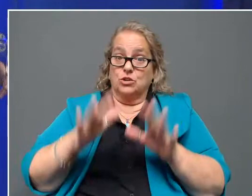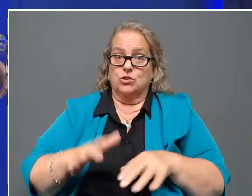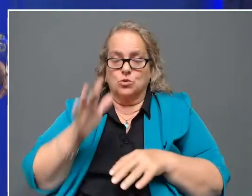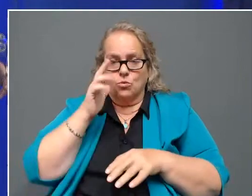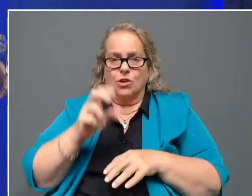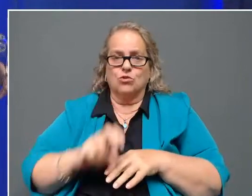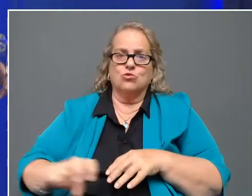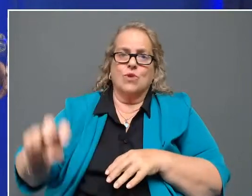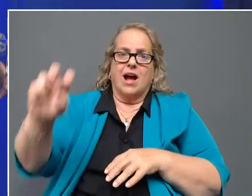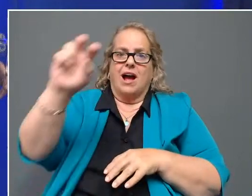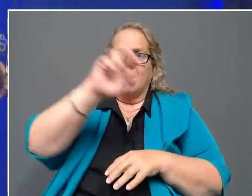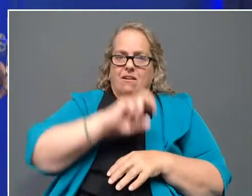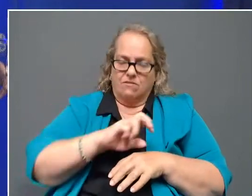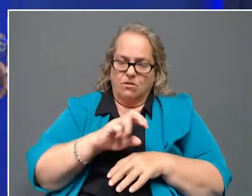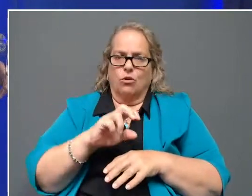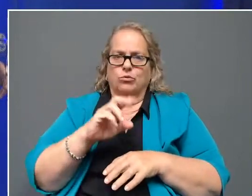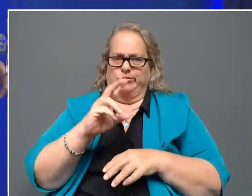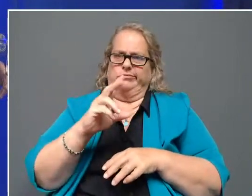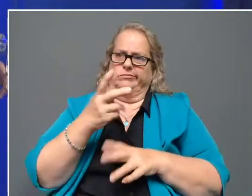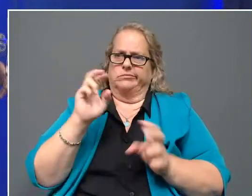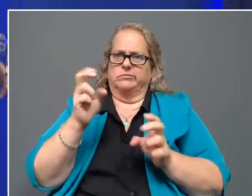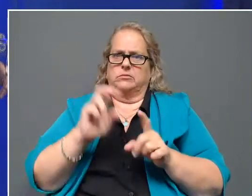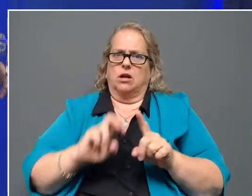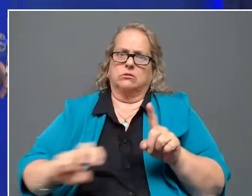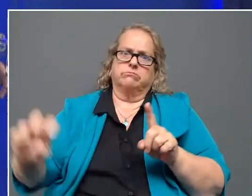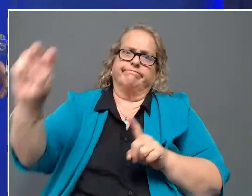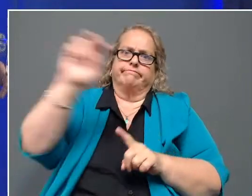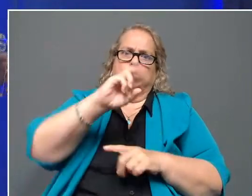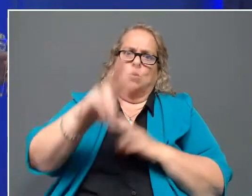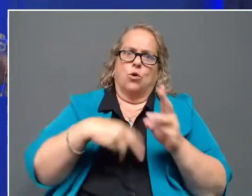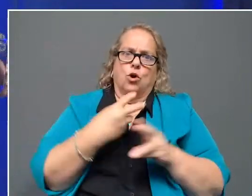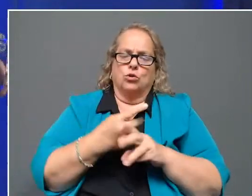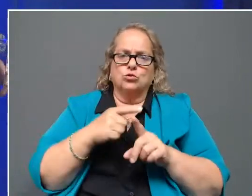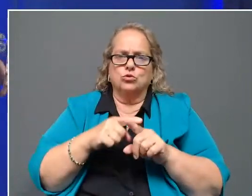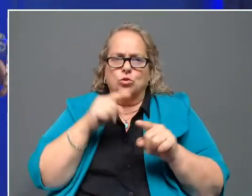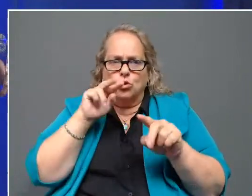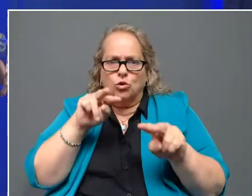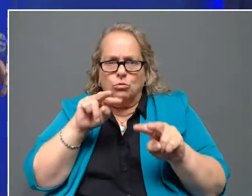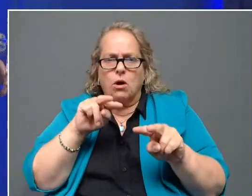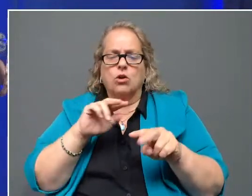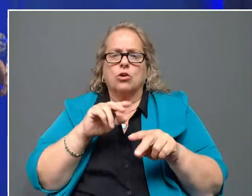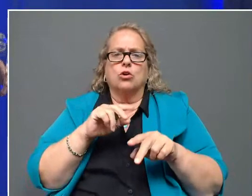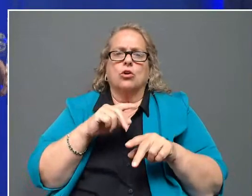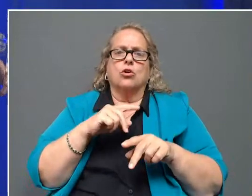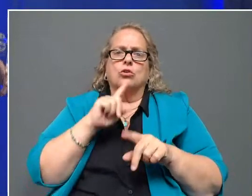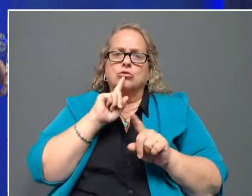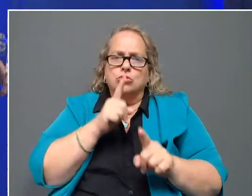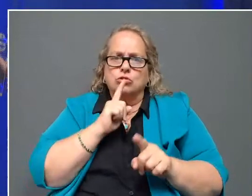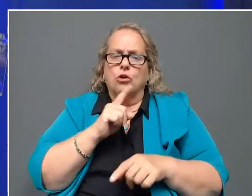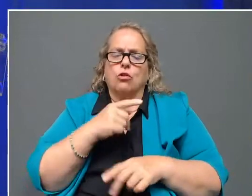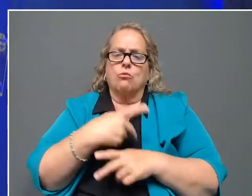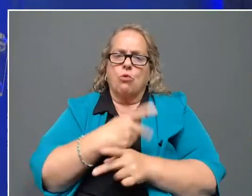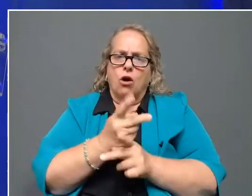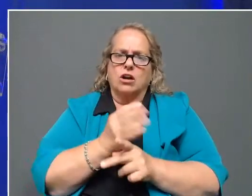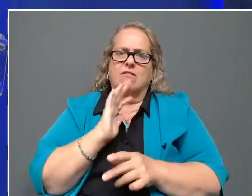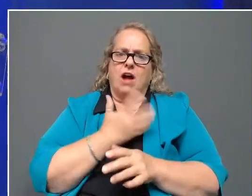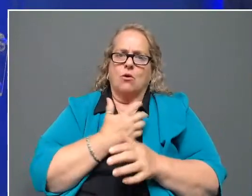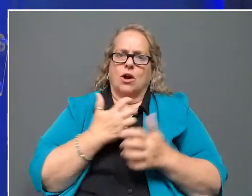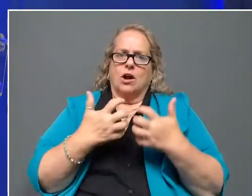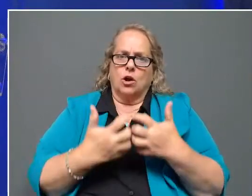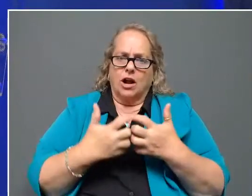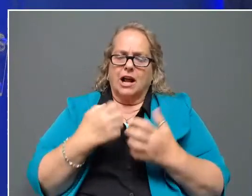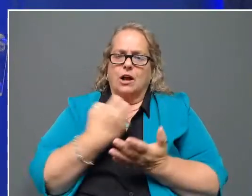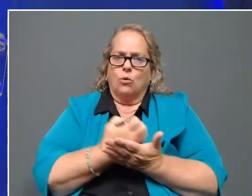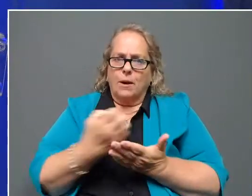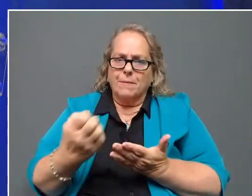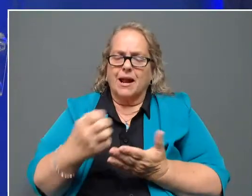globally, very extensively, to monitor and ensure the progress of our equipment and tooling. But under COVID protocols, they